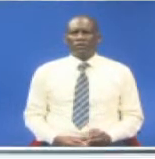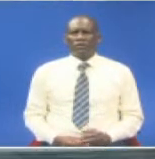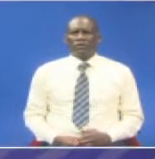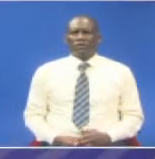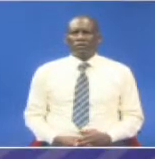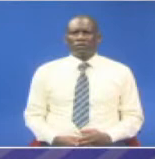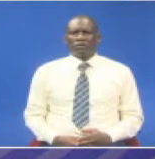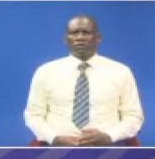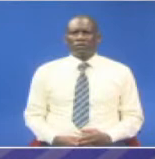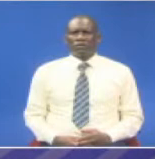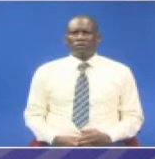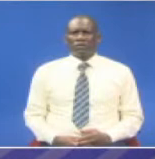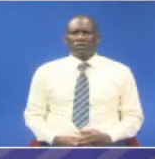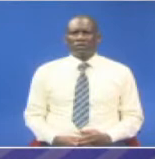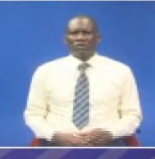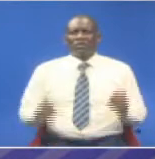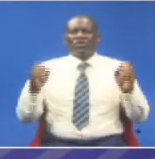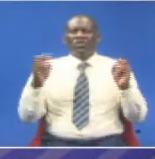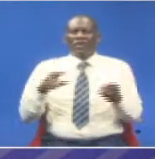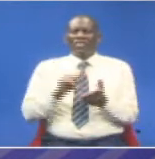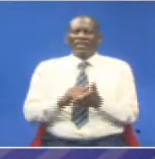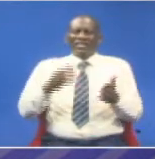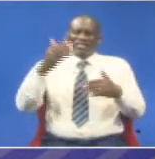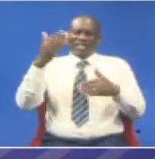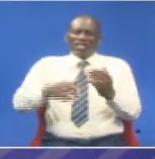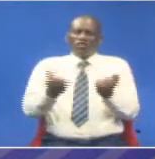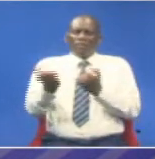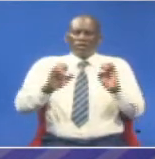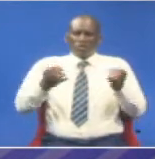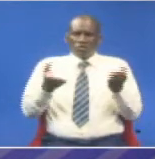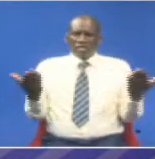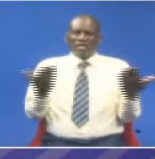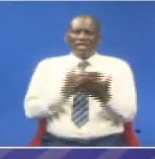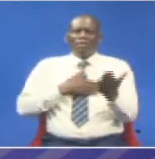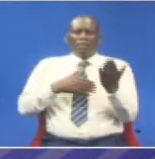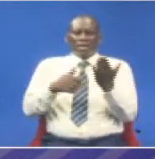Well, that's it for business news tonight. My name is Nina Shaban.